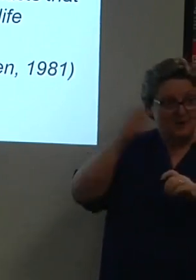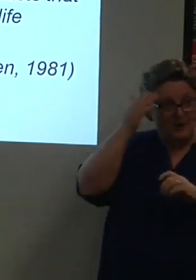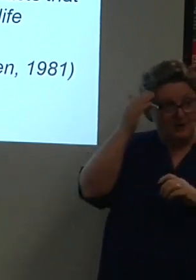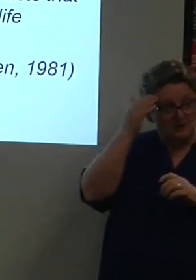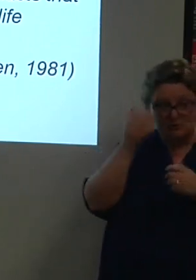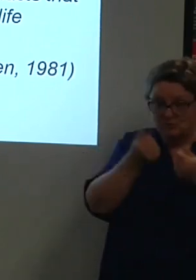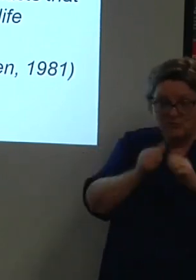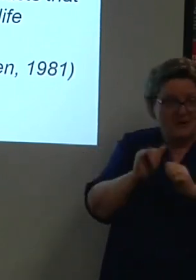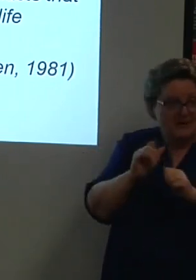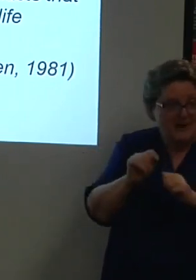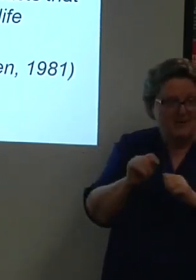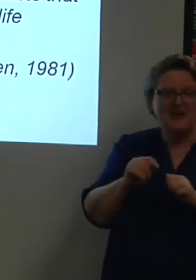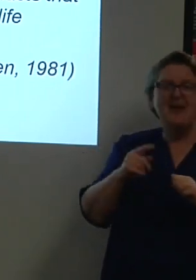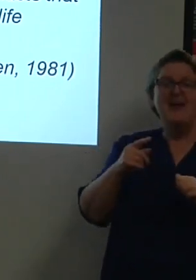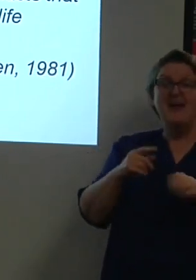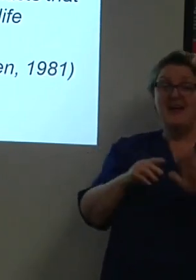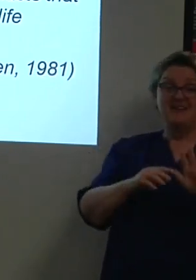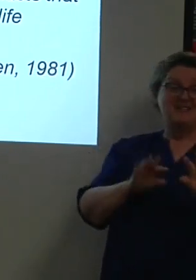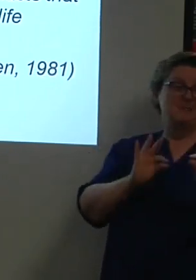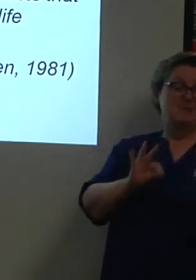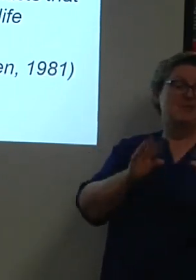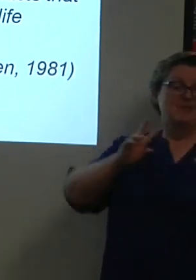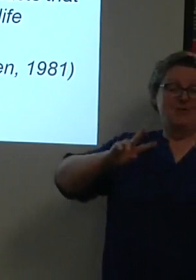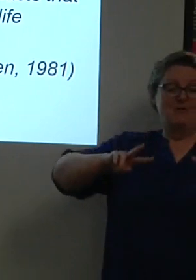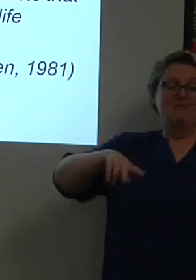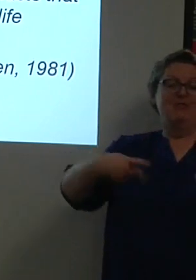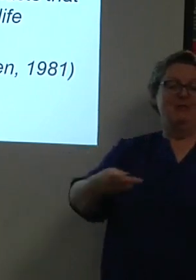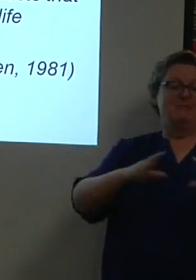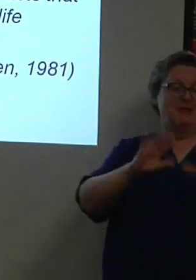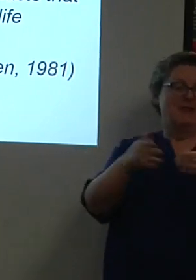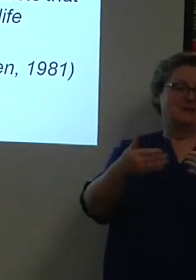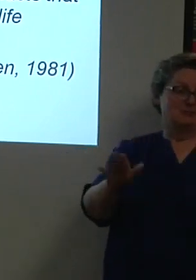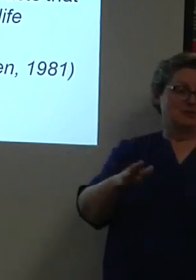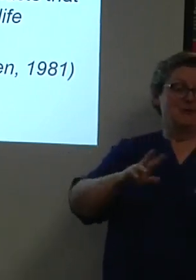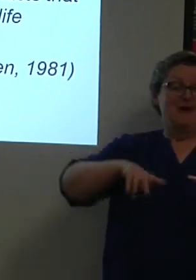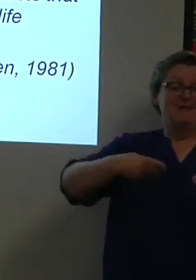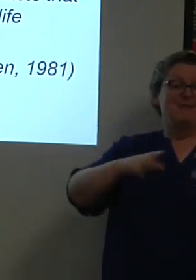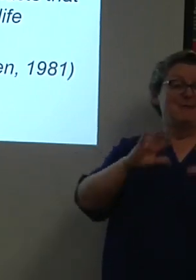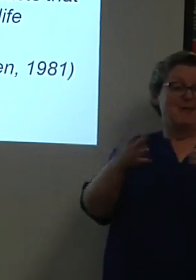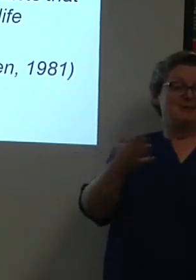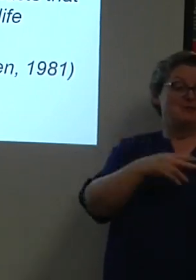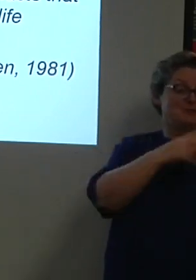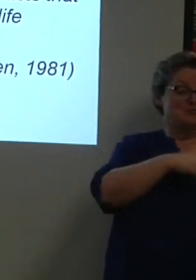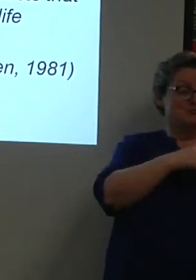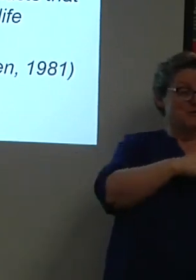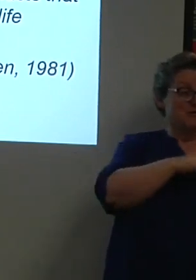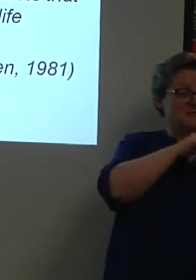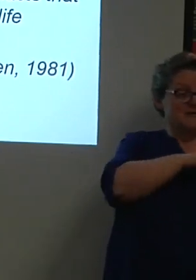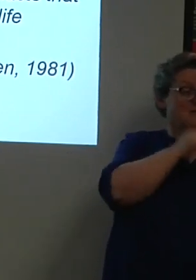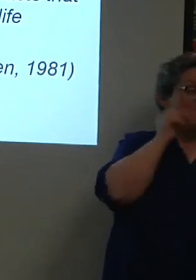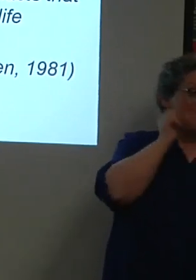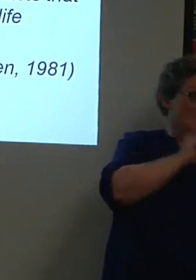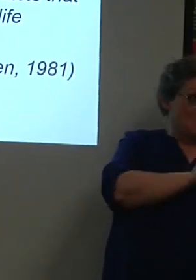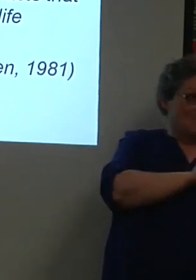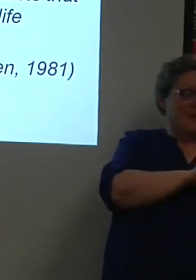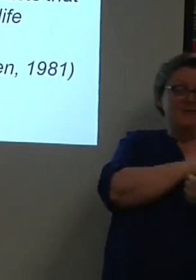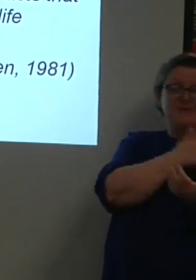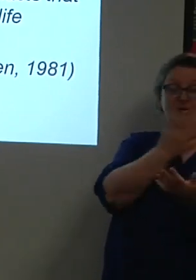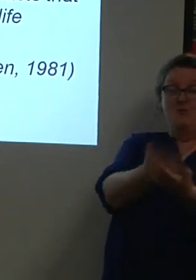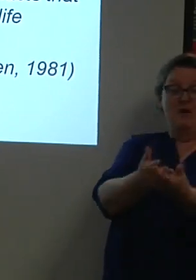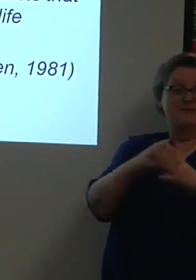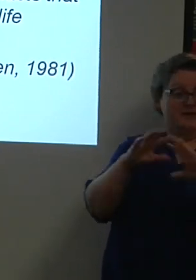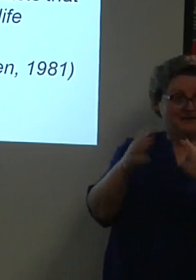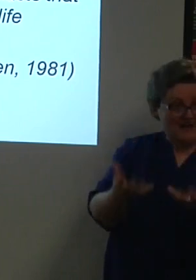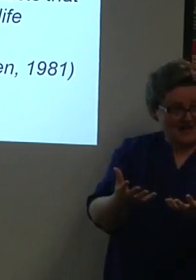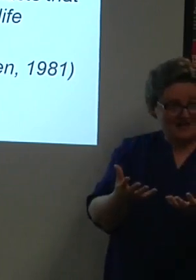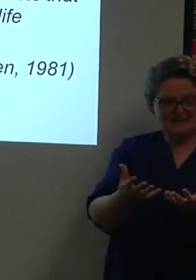for thinking about flipped classrooms, because you might assign the reading as the homework, but they come to class, and what are you going to do with them to have them try